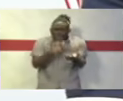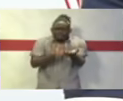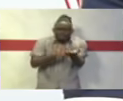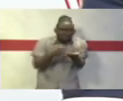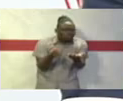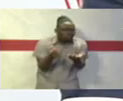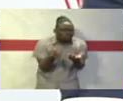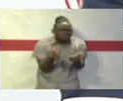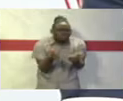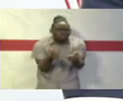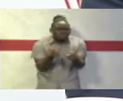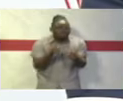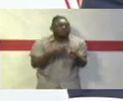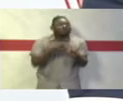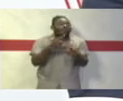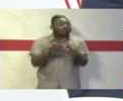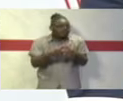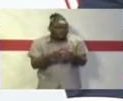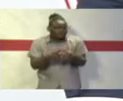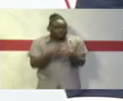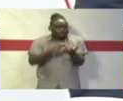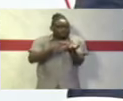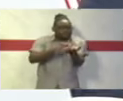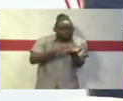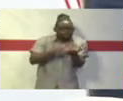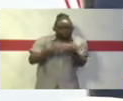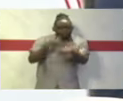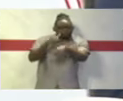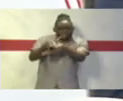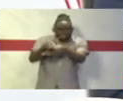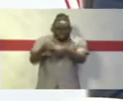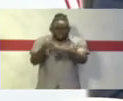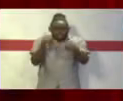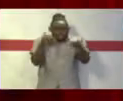center near you. Thank you.